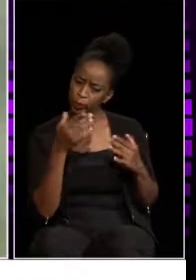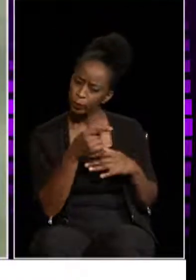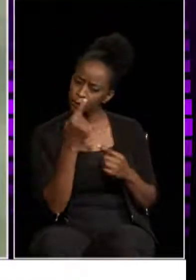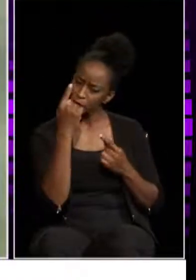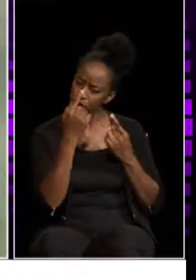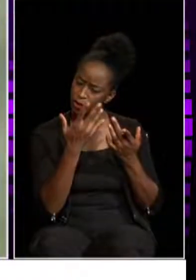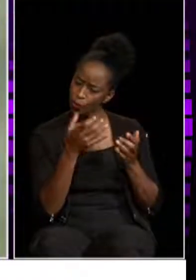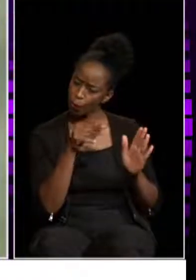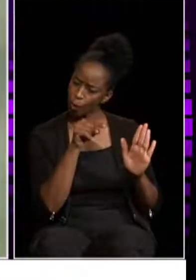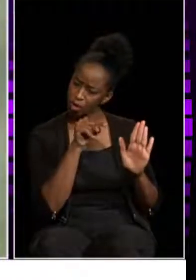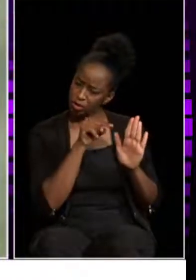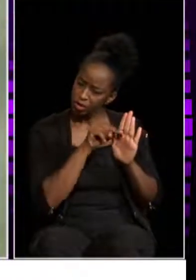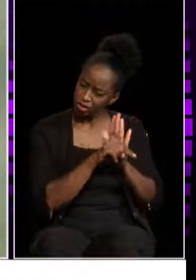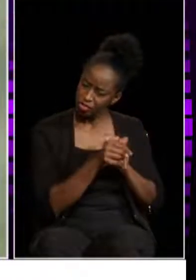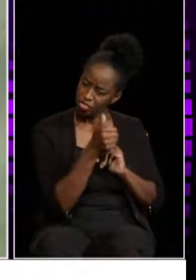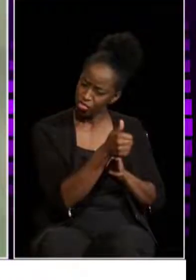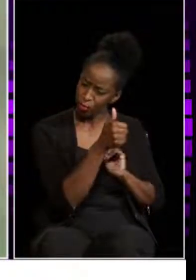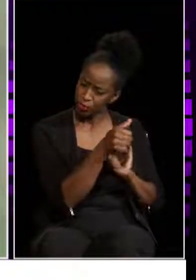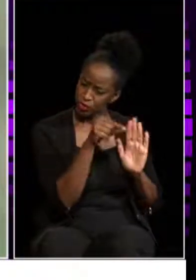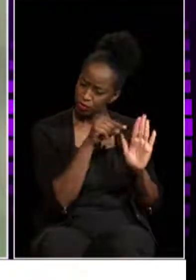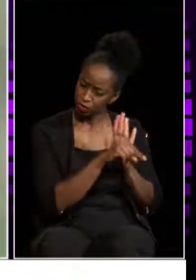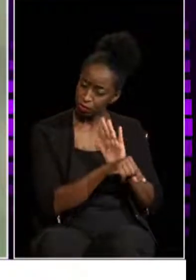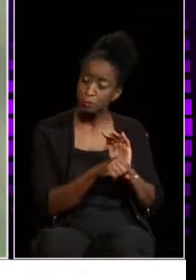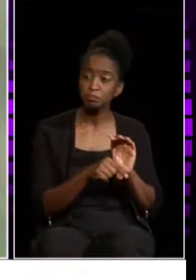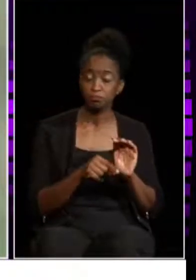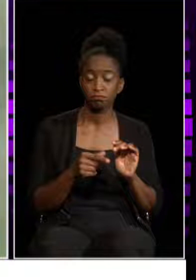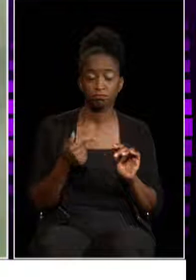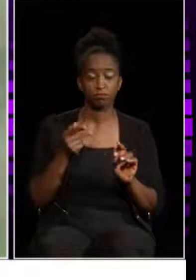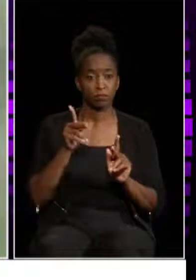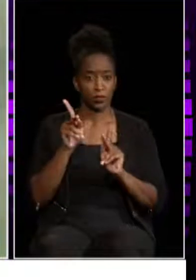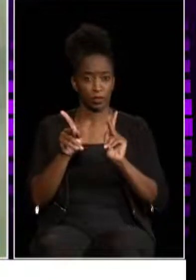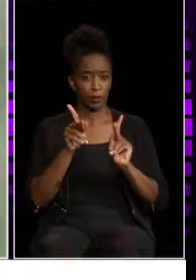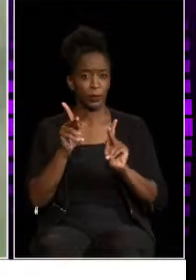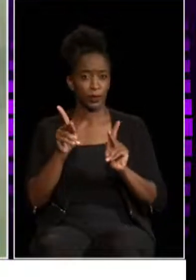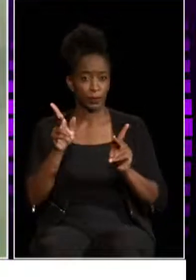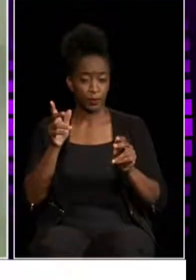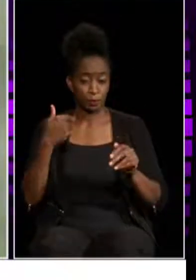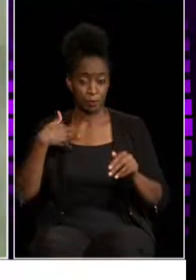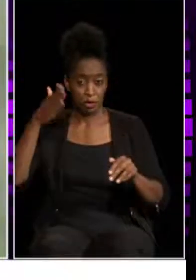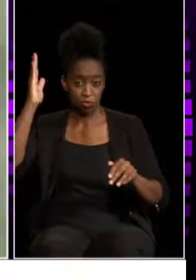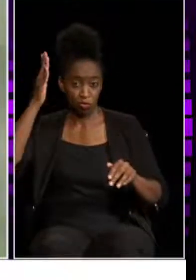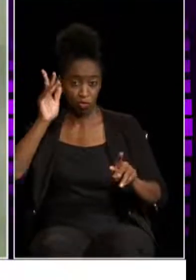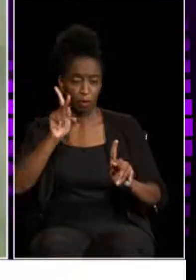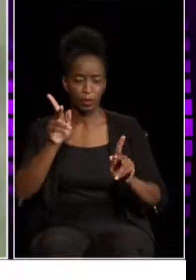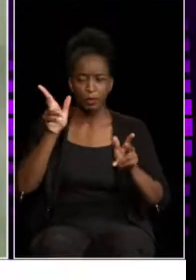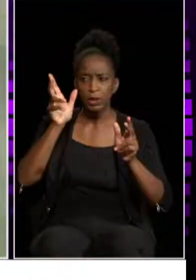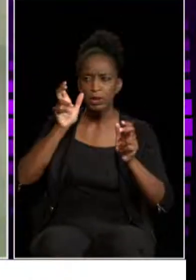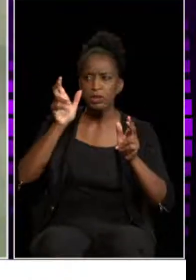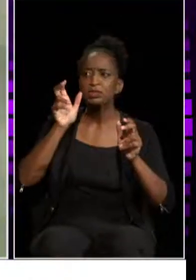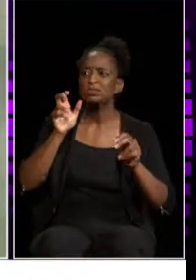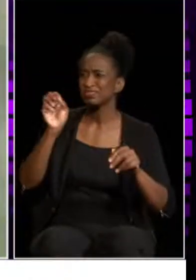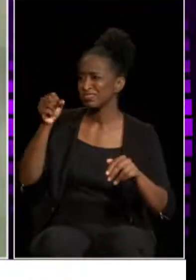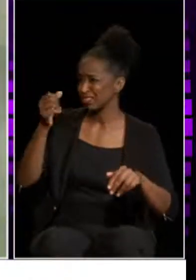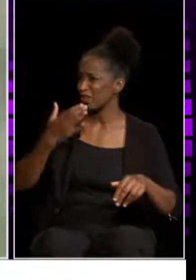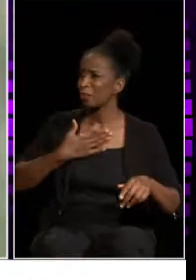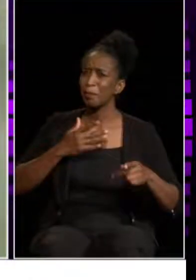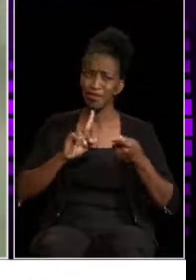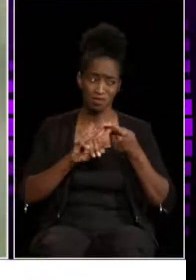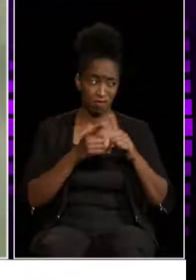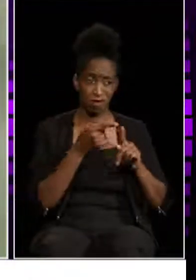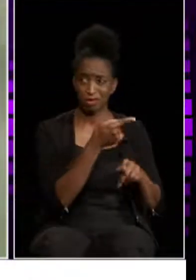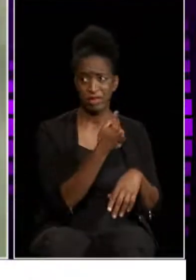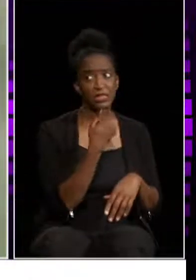their friends say that, and they at some point in time would have said something along the lines. But I find for me